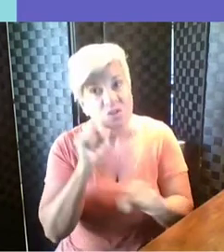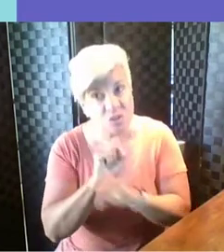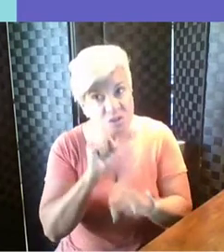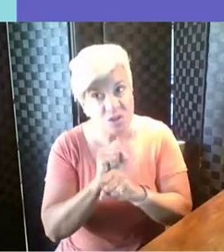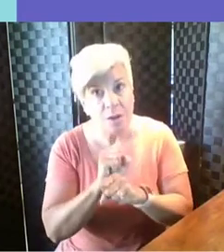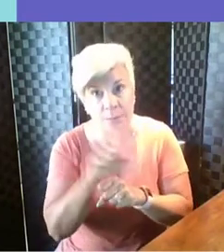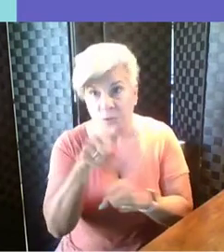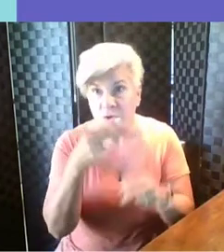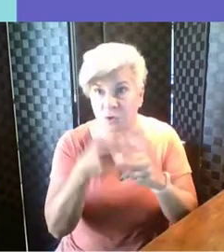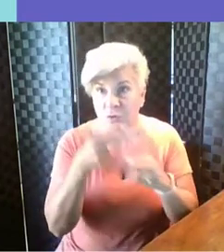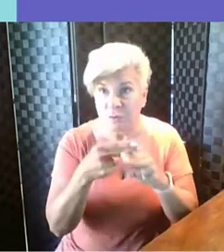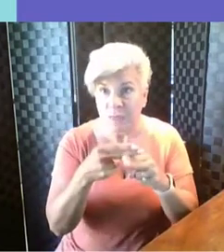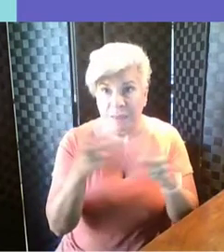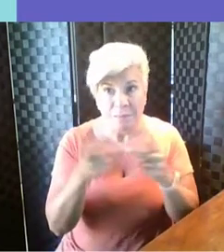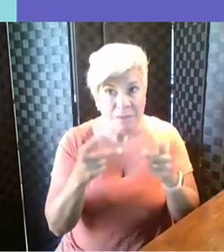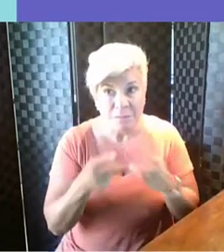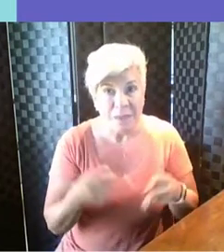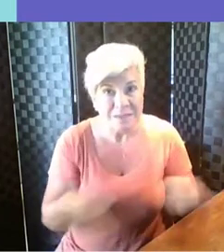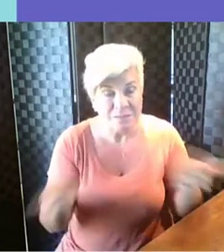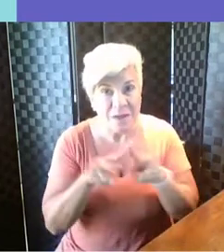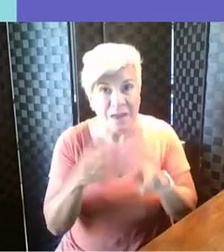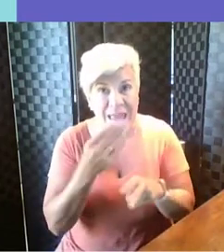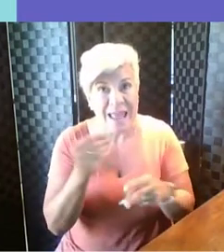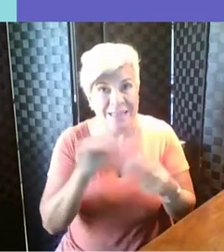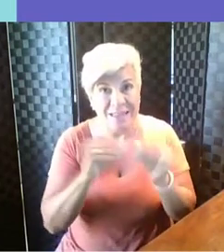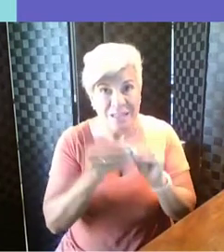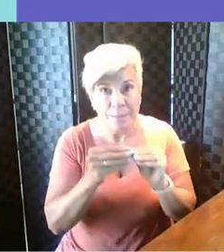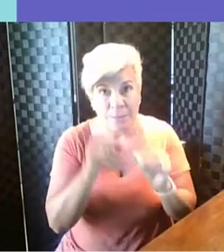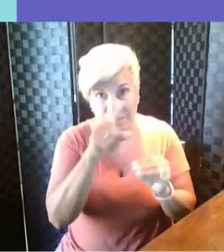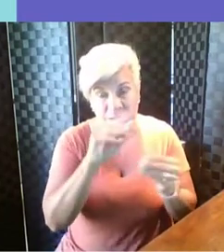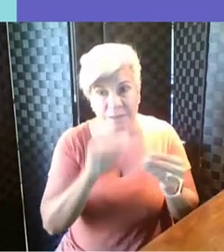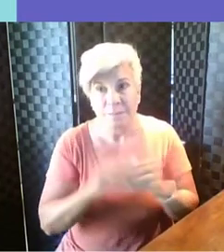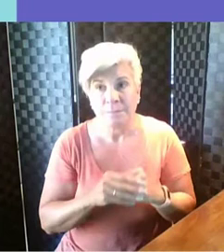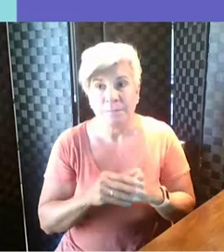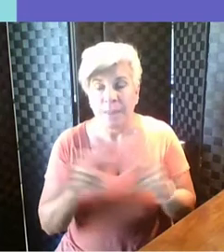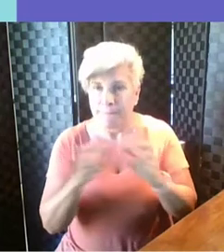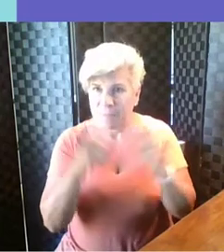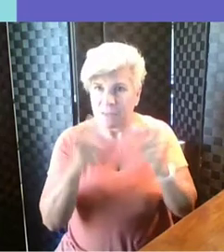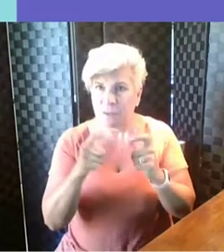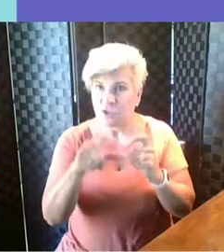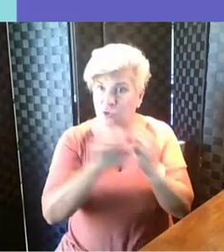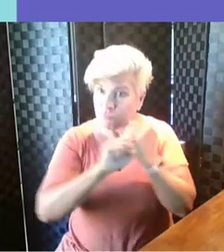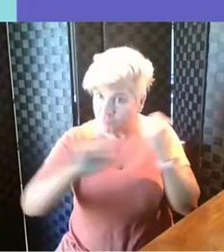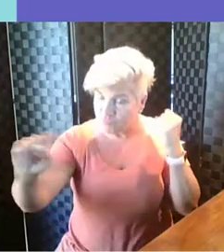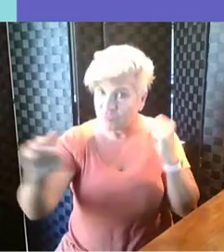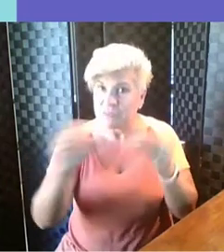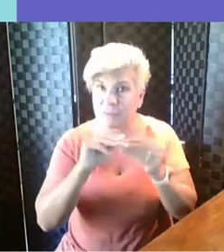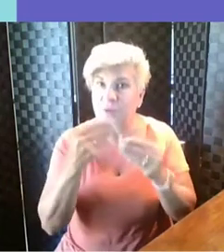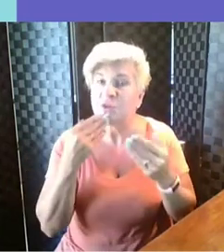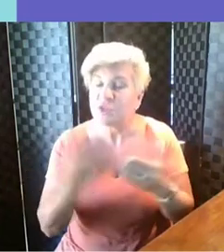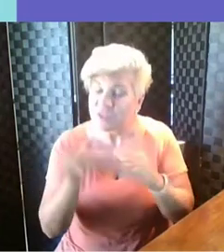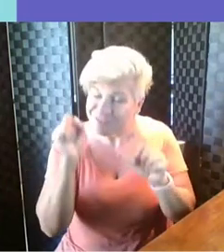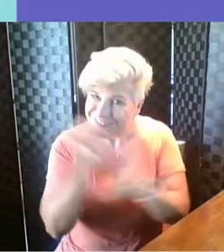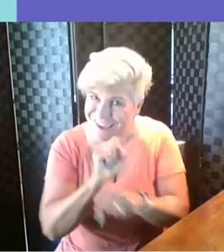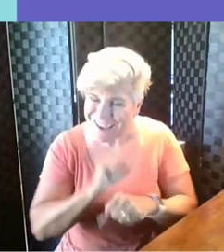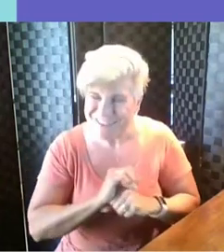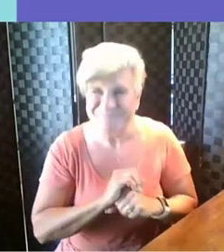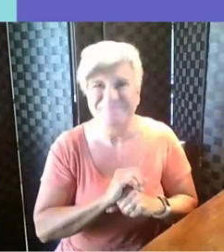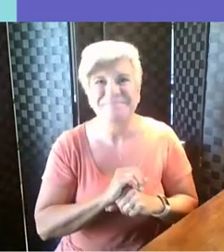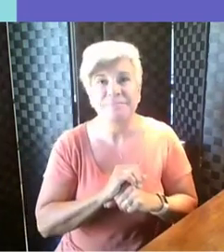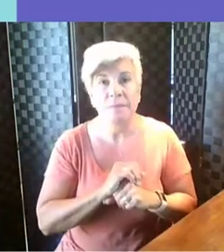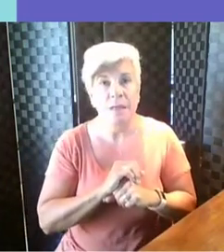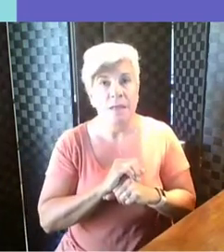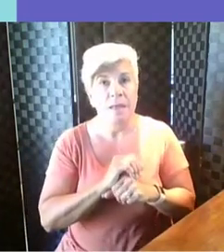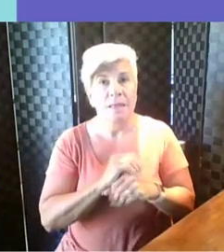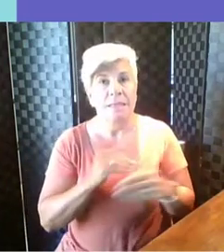name the place values and the value of each of the numbers in that number, in that giant number. Okay, using the commutative property, I'm hoping you